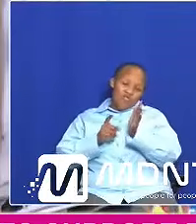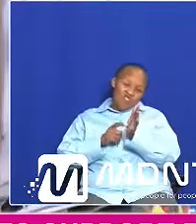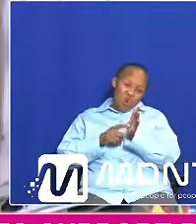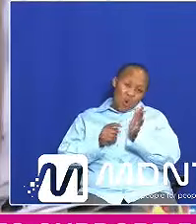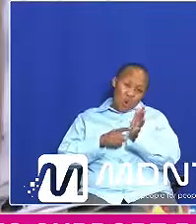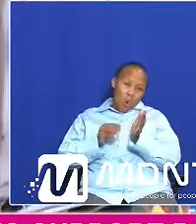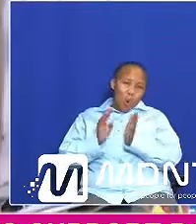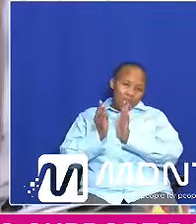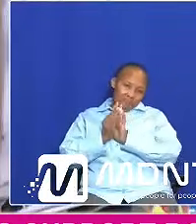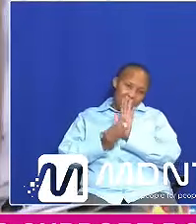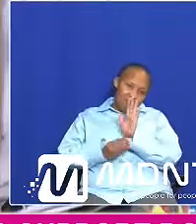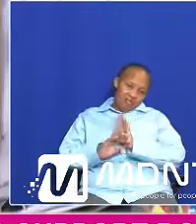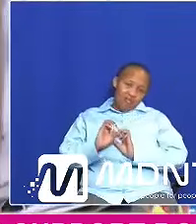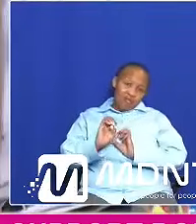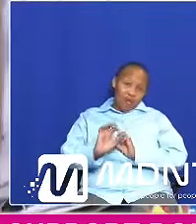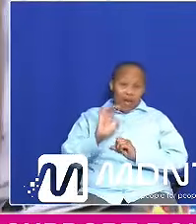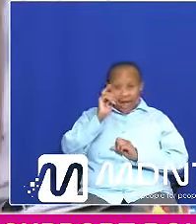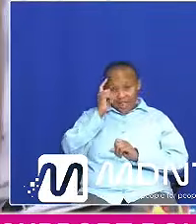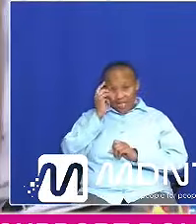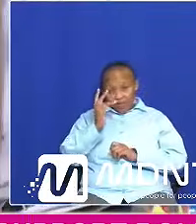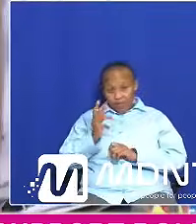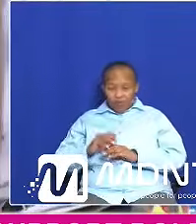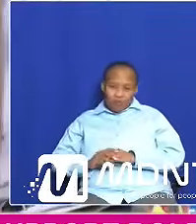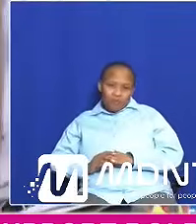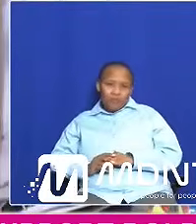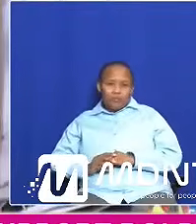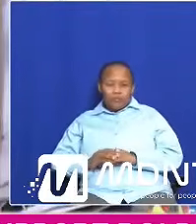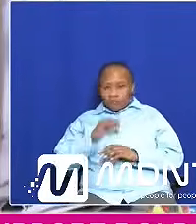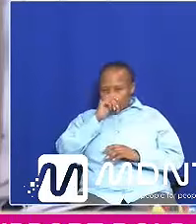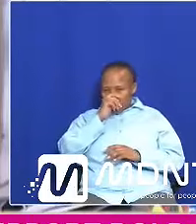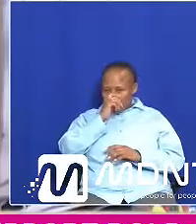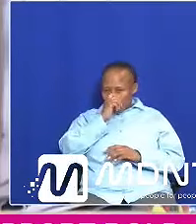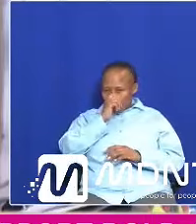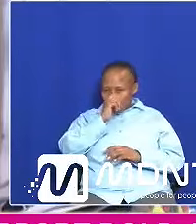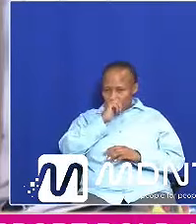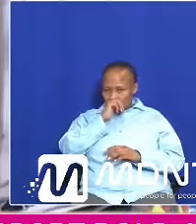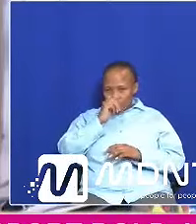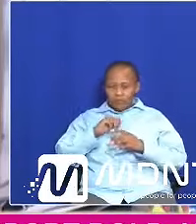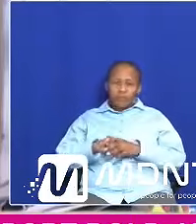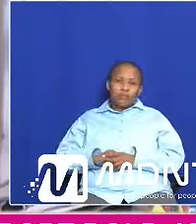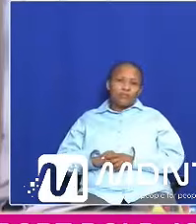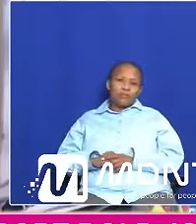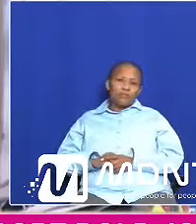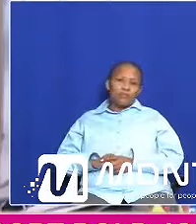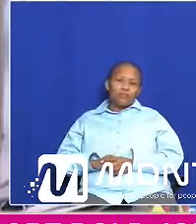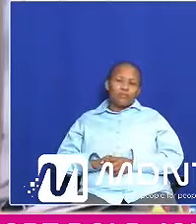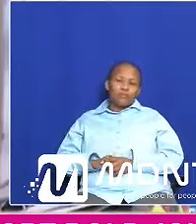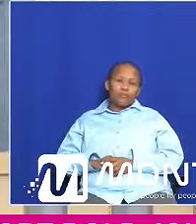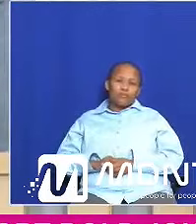there. Okay. And to your recollection, what were they, over what period was this loan